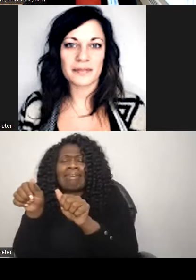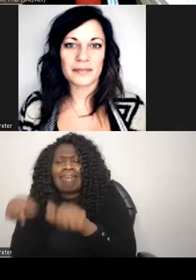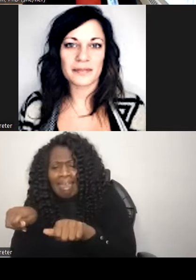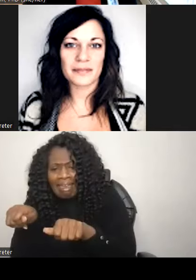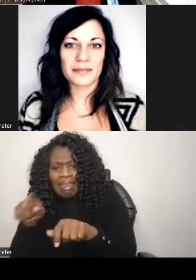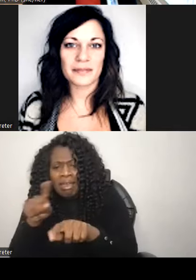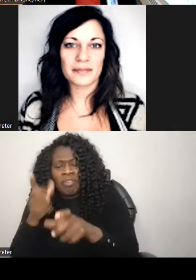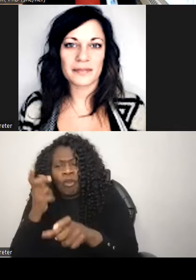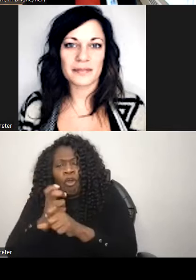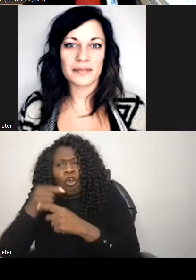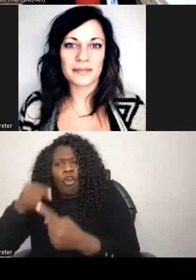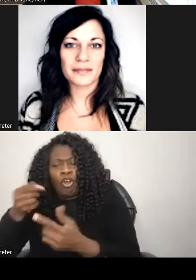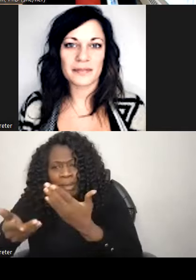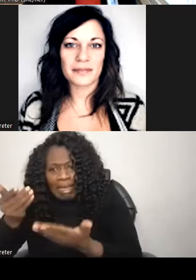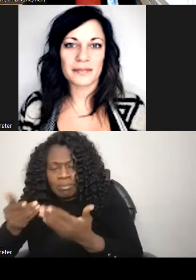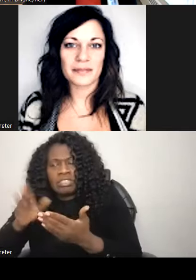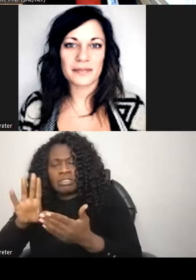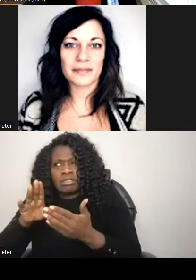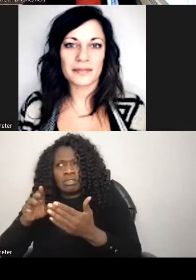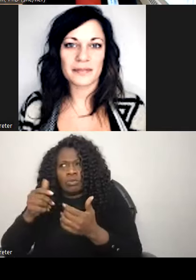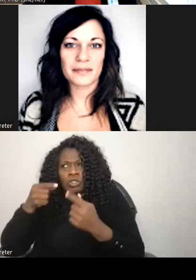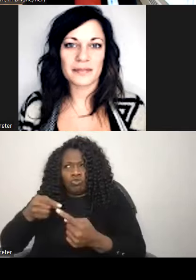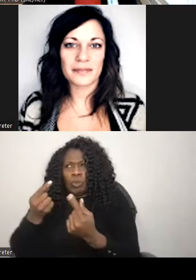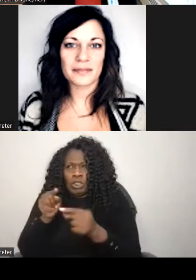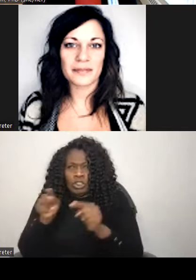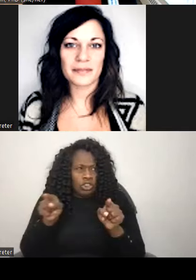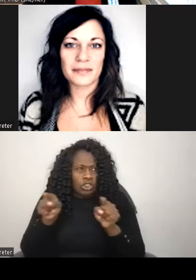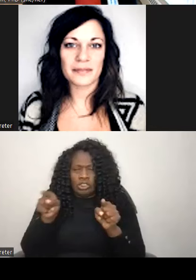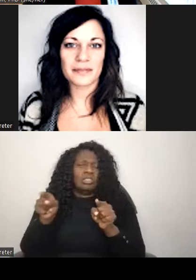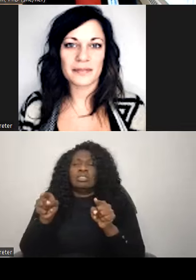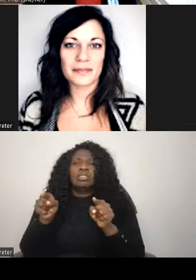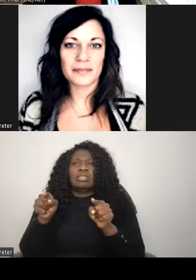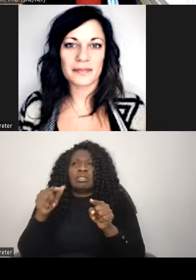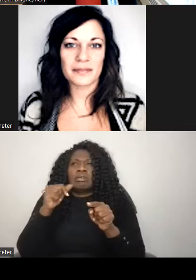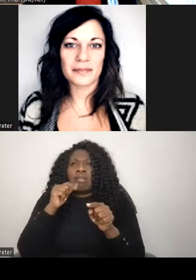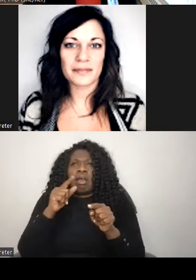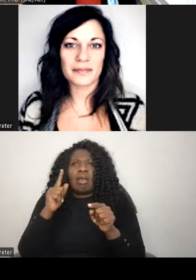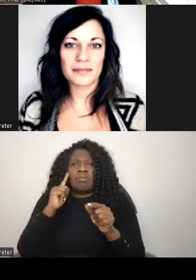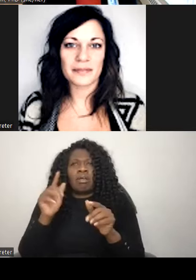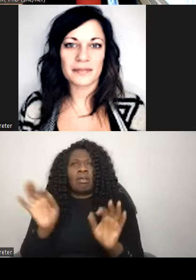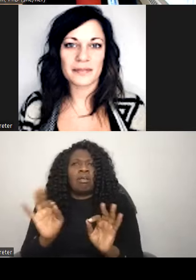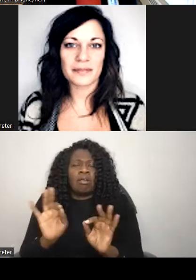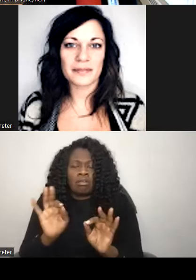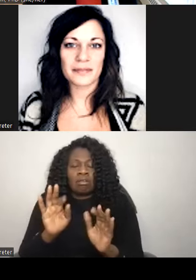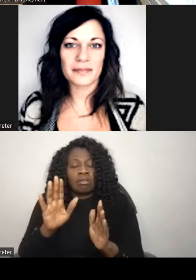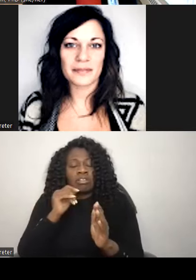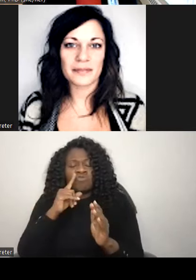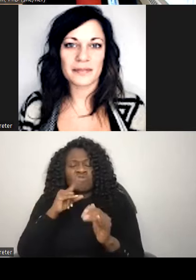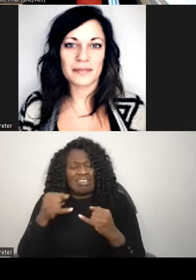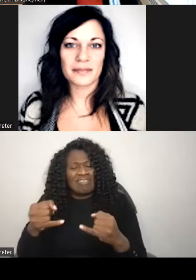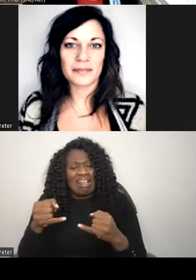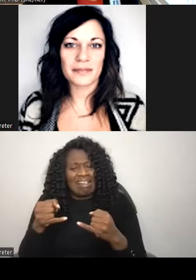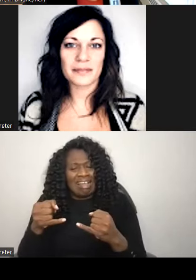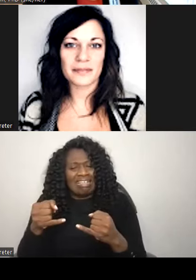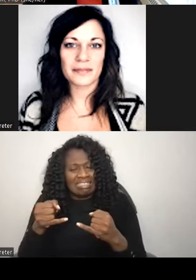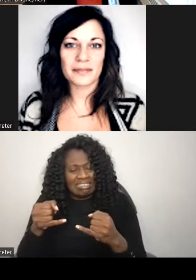but that are hard to do. And so normalizing that struggle, while also not minimizing their difficulties, is a really fine line to walk. And